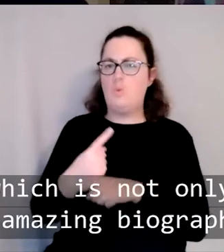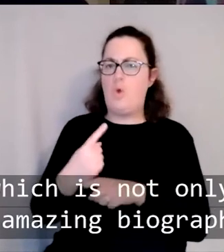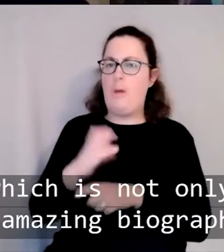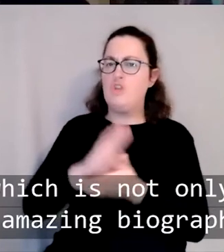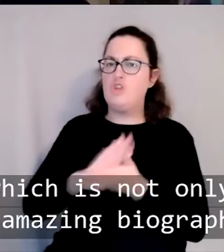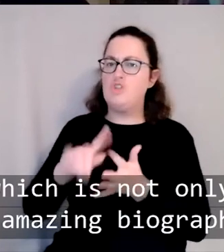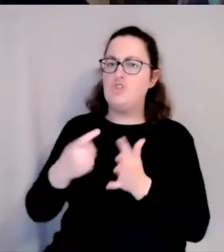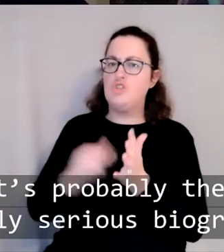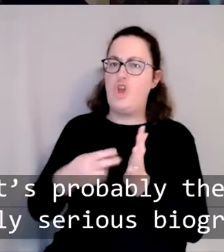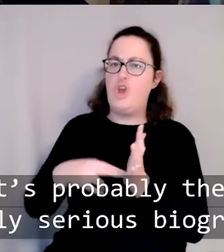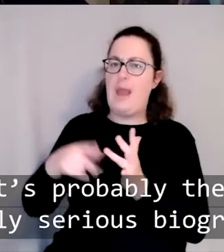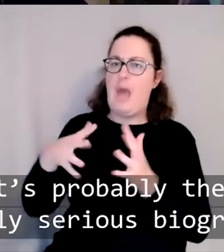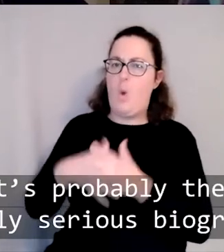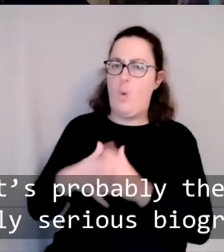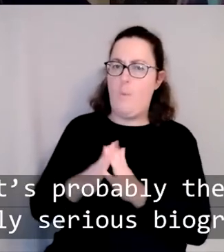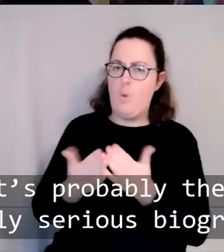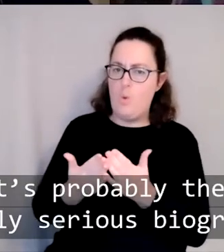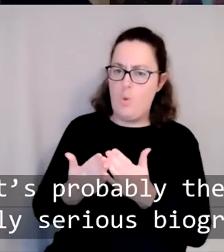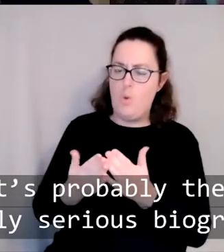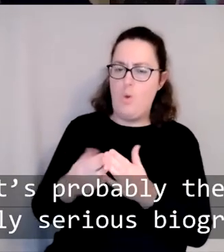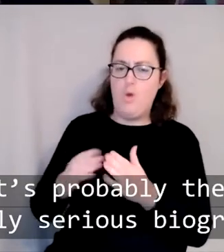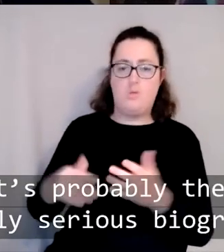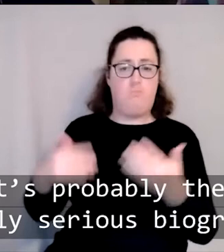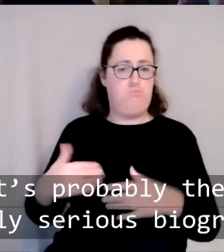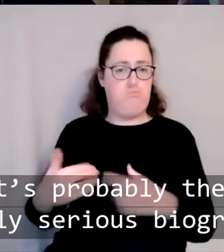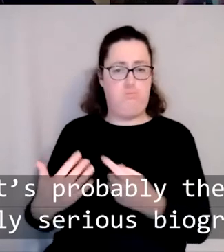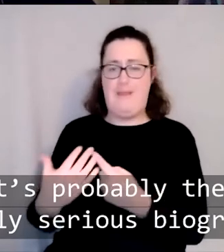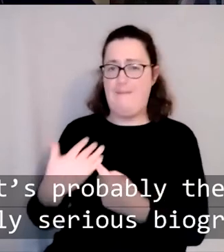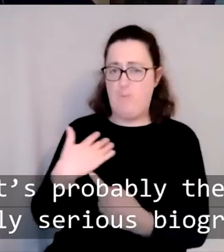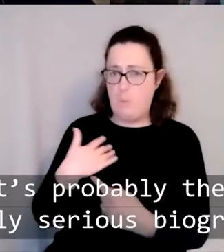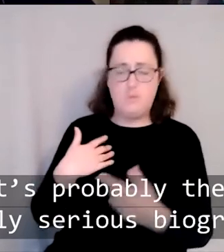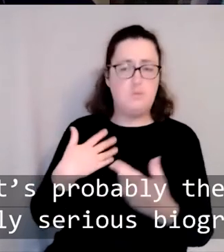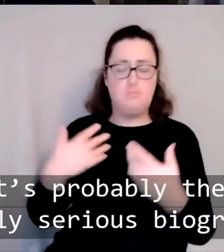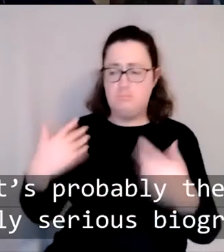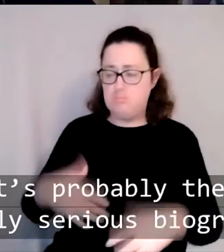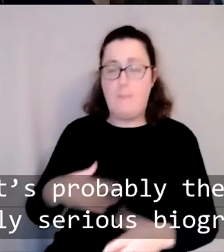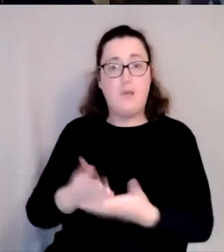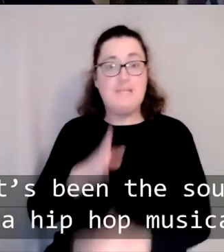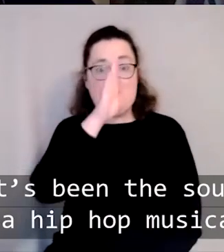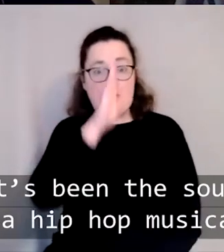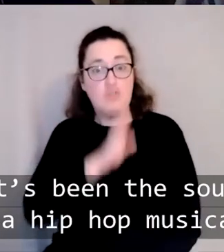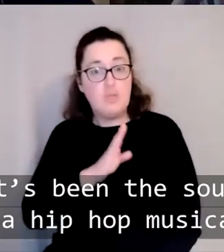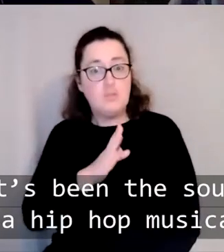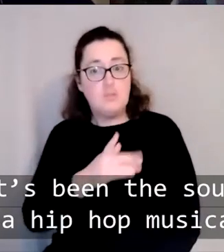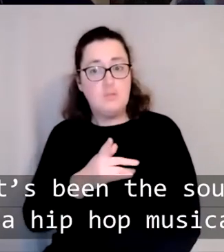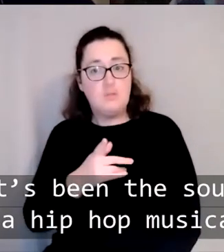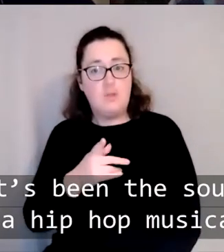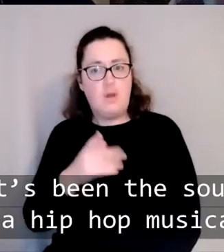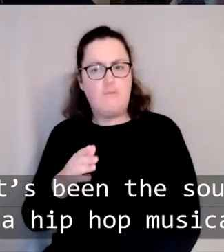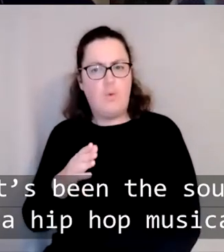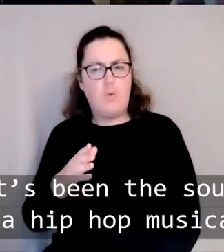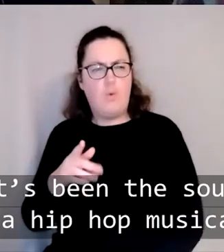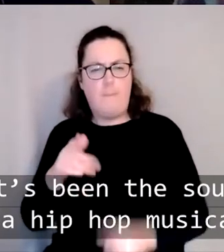an amazing biography, but it's also the it's probably the only really serious biography that's been the source of a hip